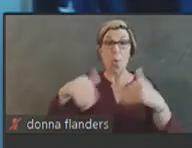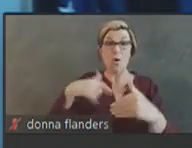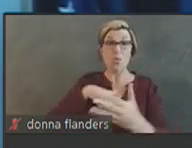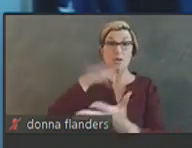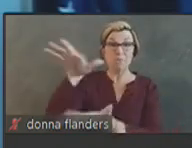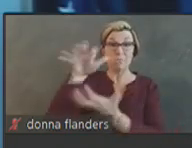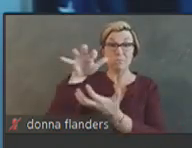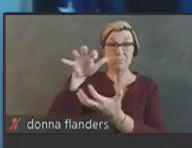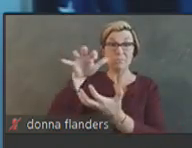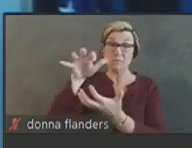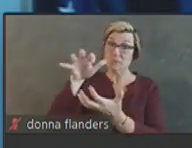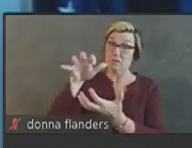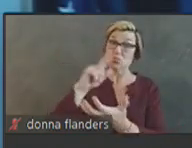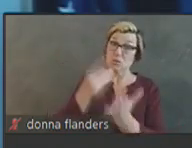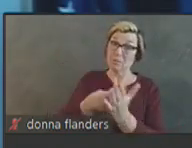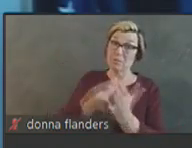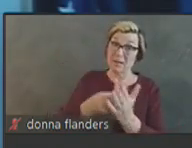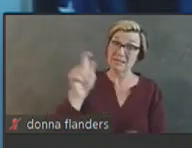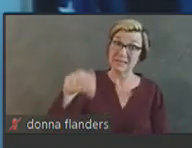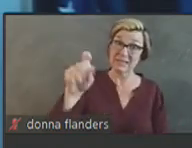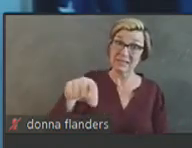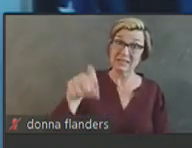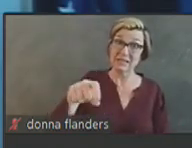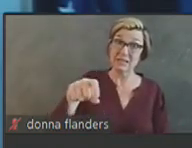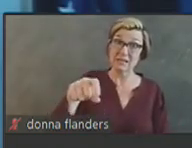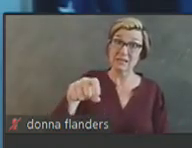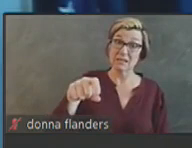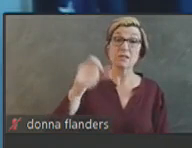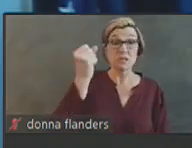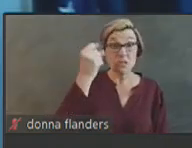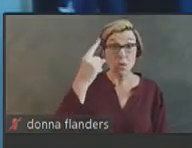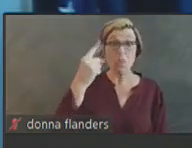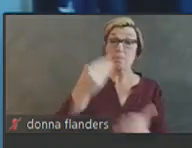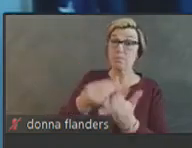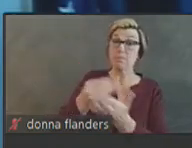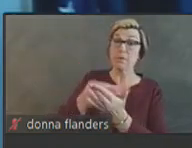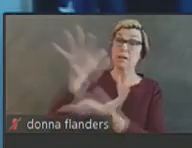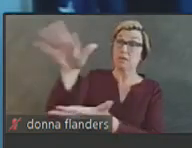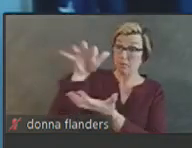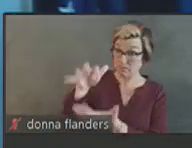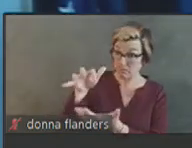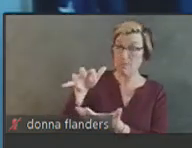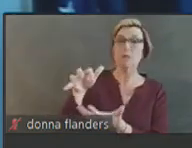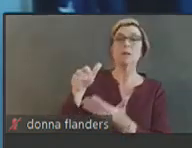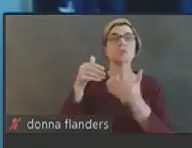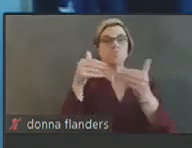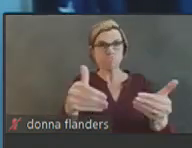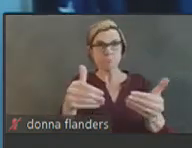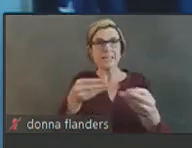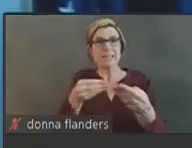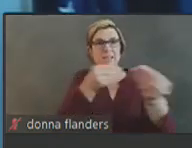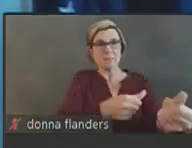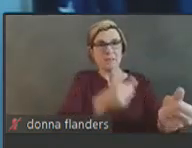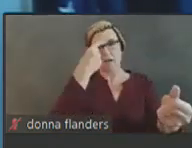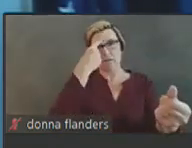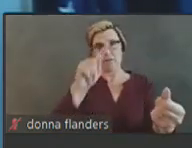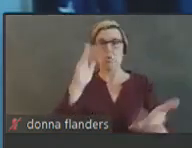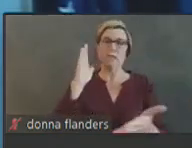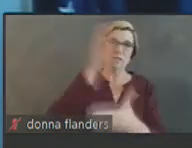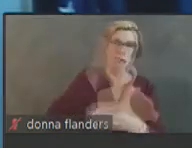resource. We must invest in stopping COVID-19 in its